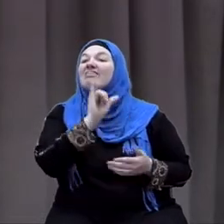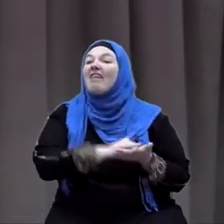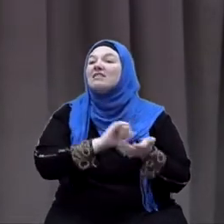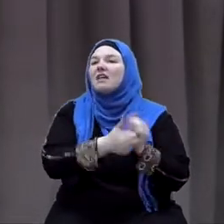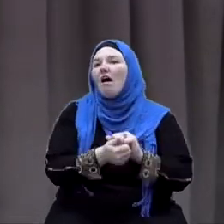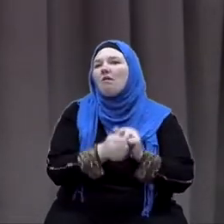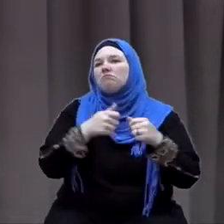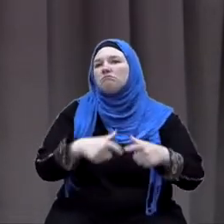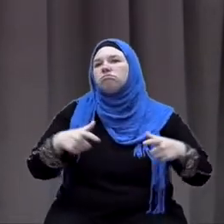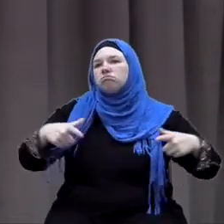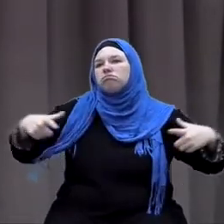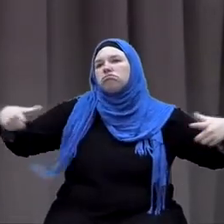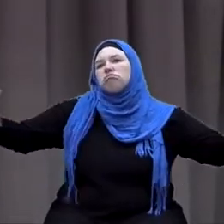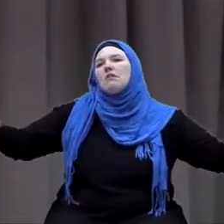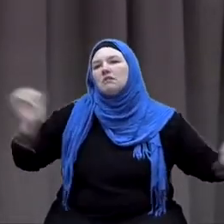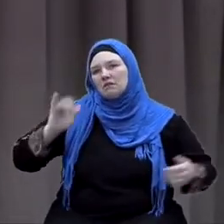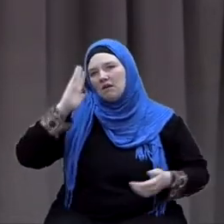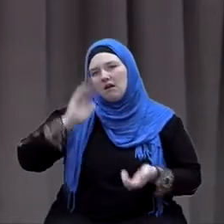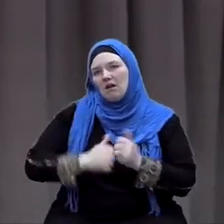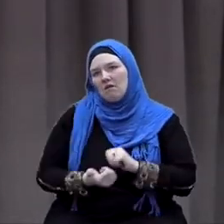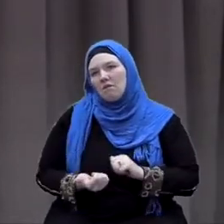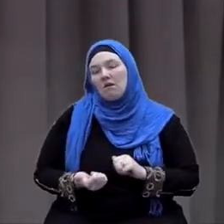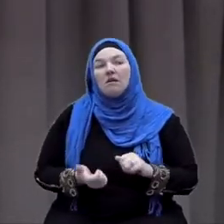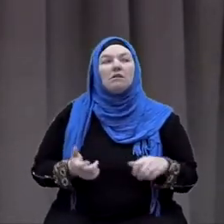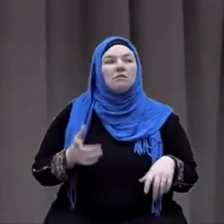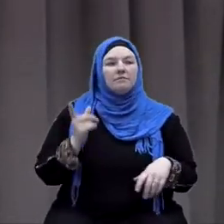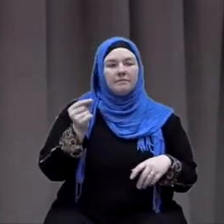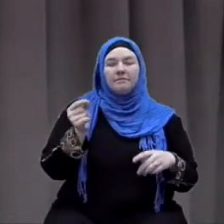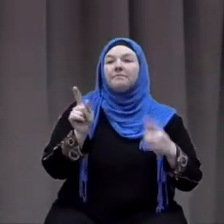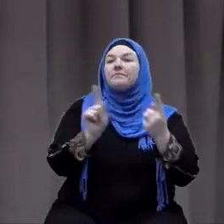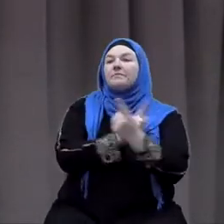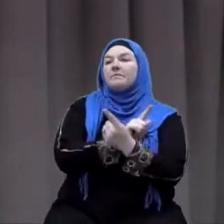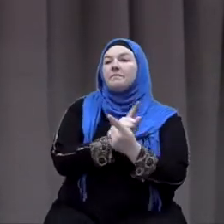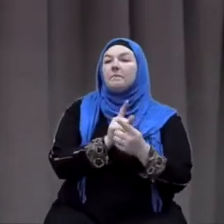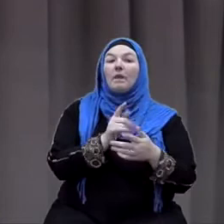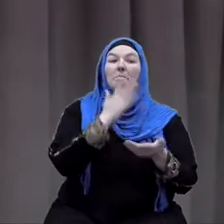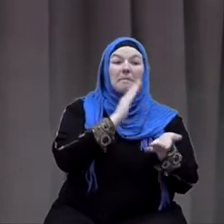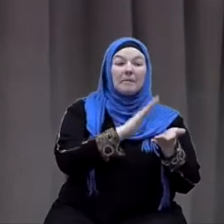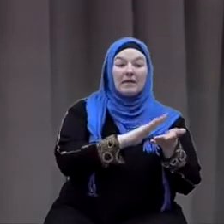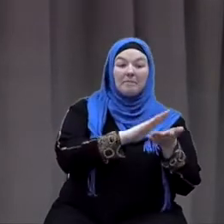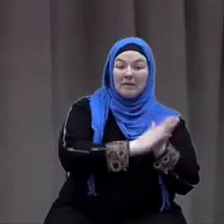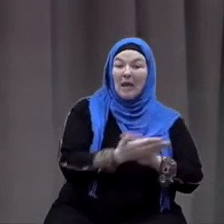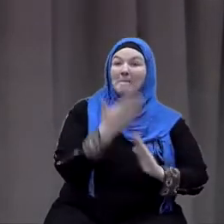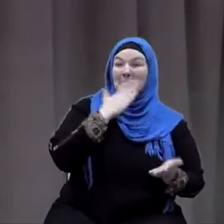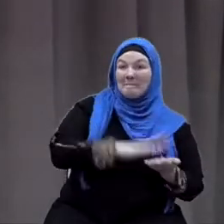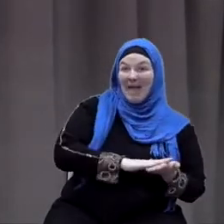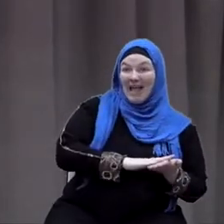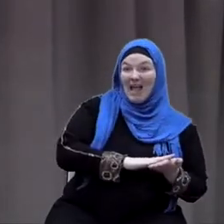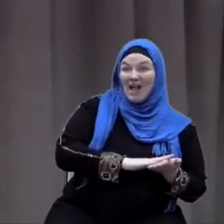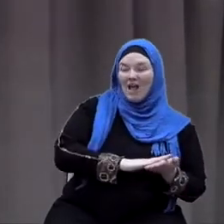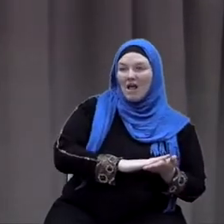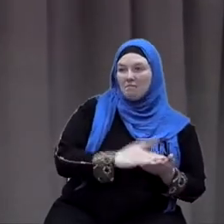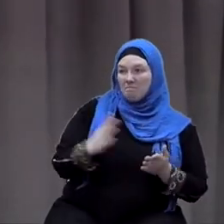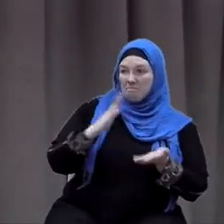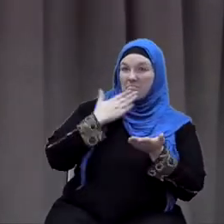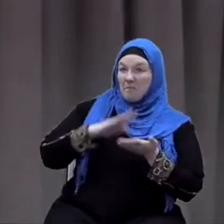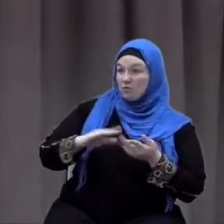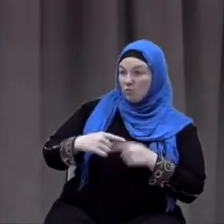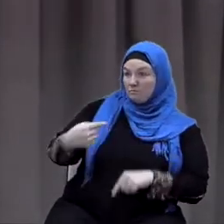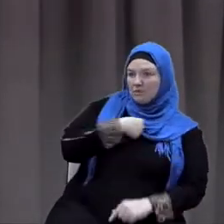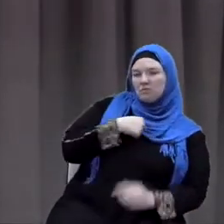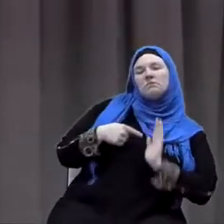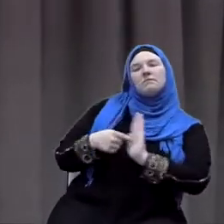above that by meeting something bad with something good. As Allah subhanahu wa ta'ala